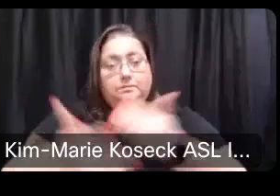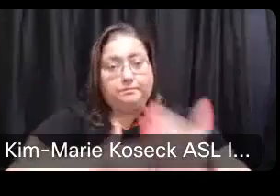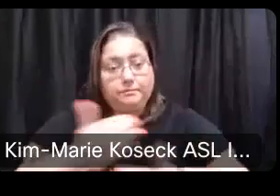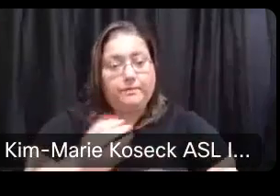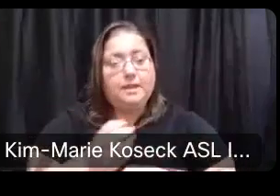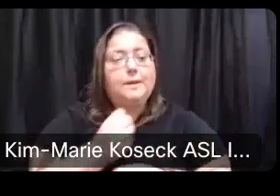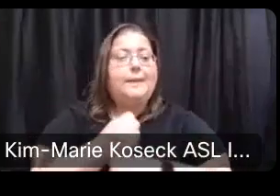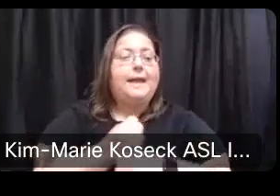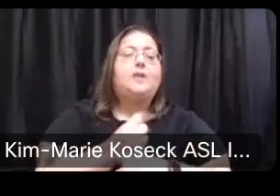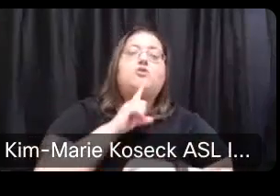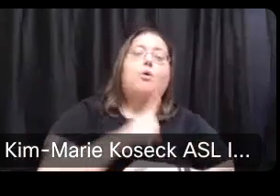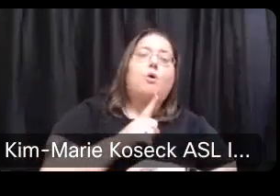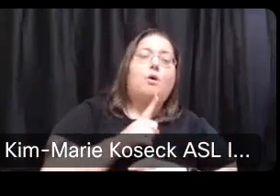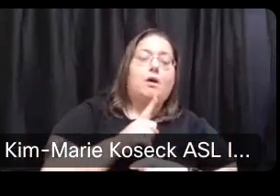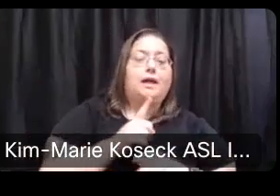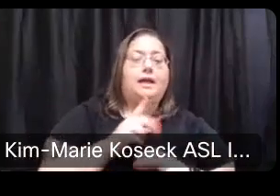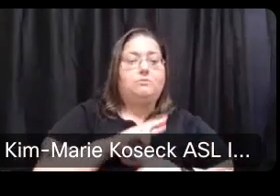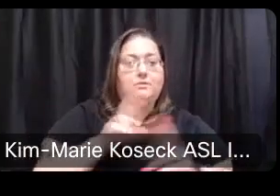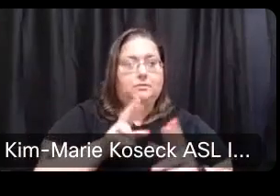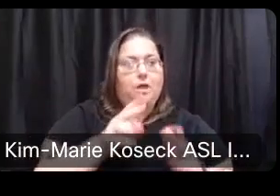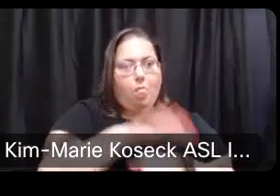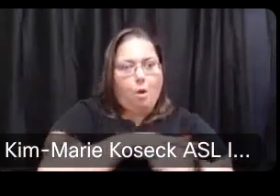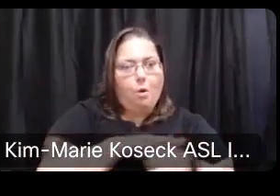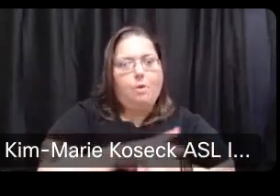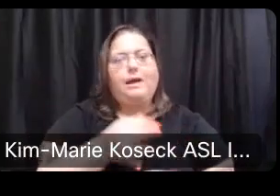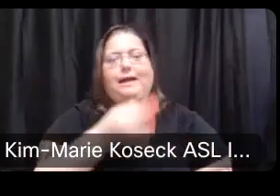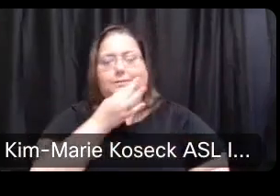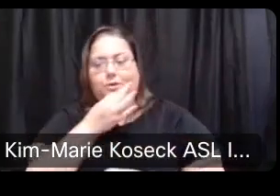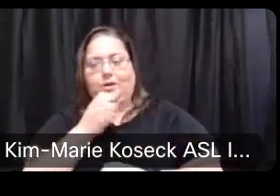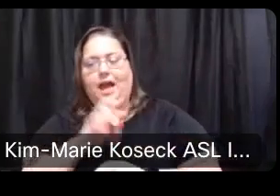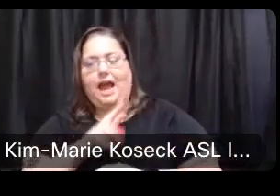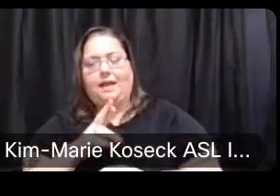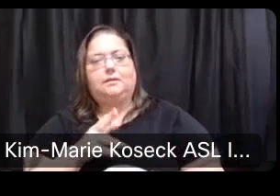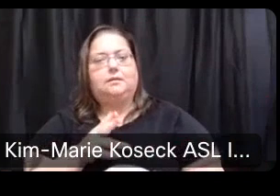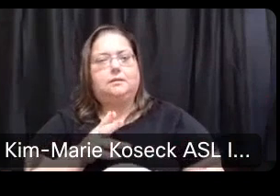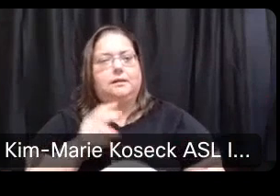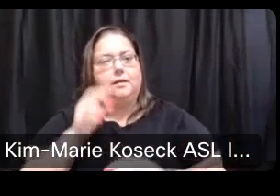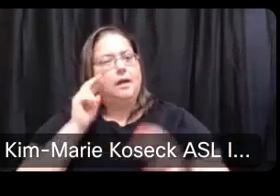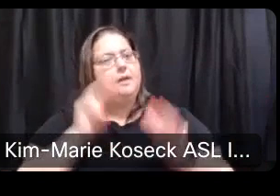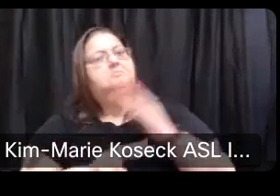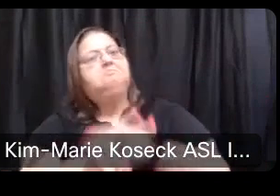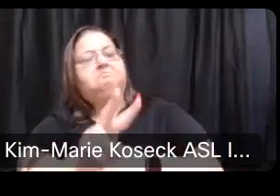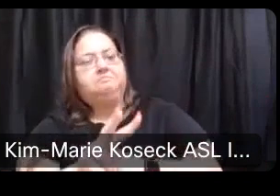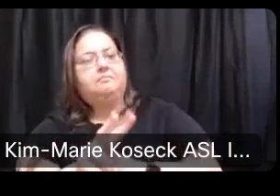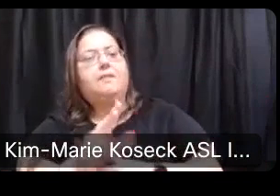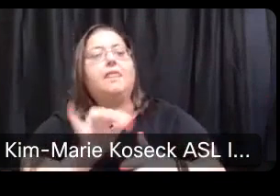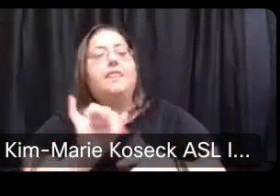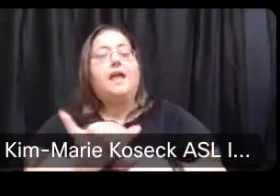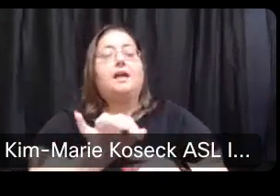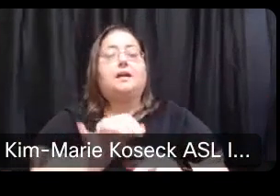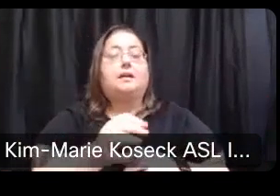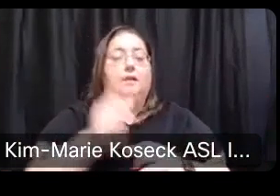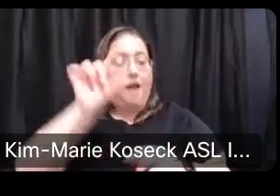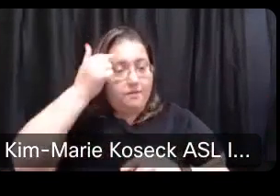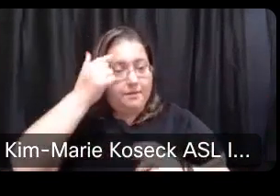shape the strategies grounded in local insight and expertise. These agencies and organizations contributed in